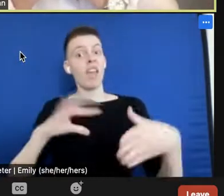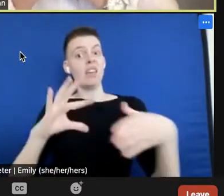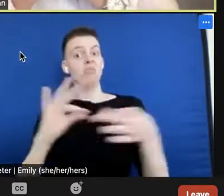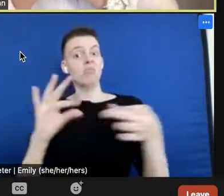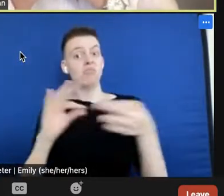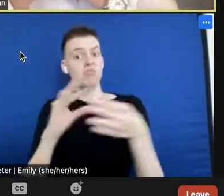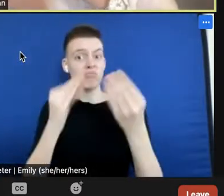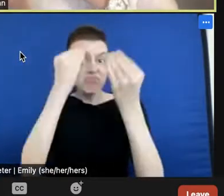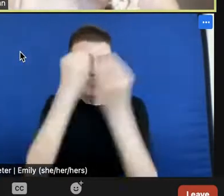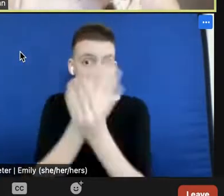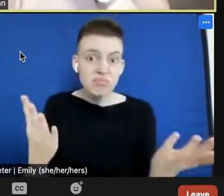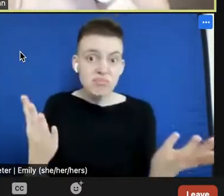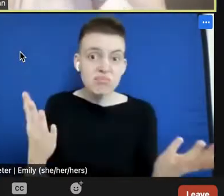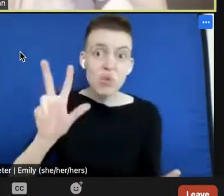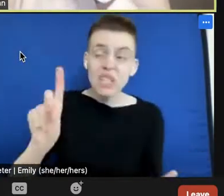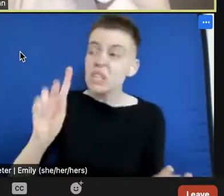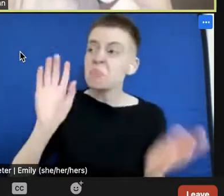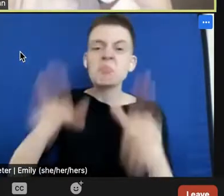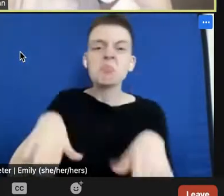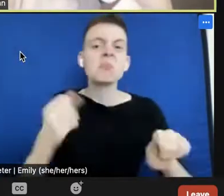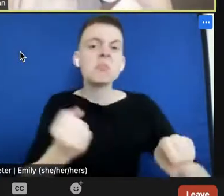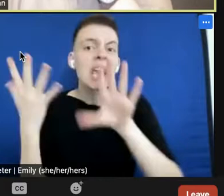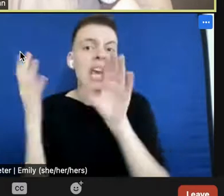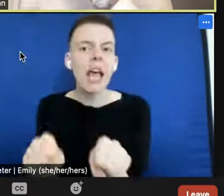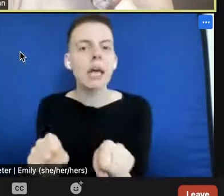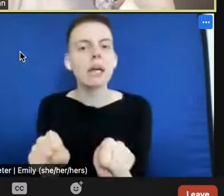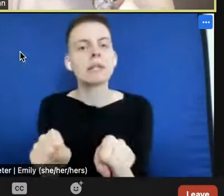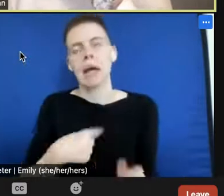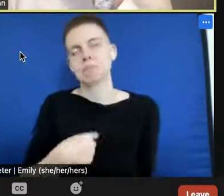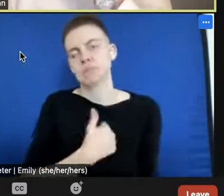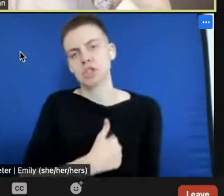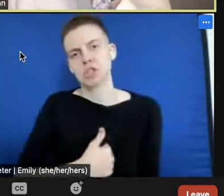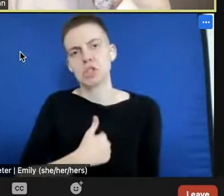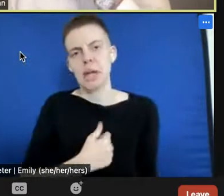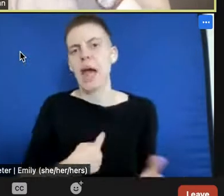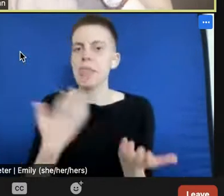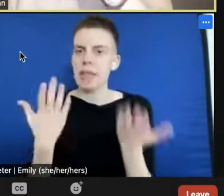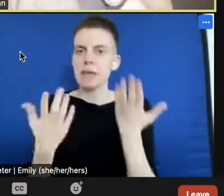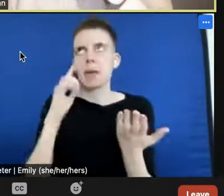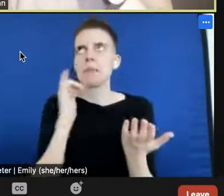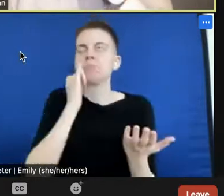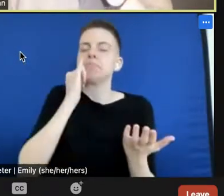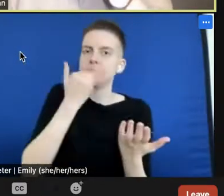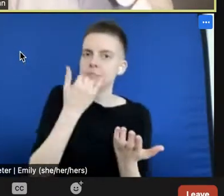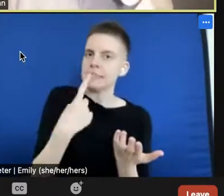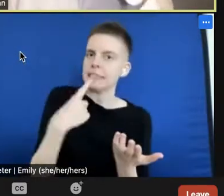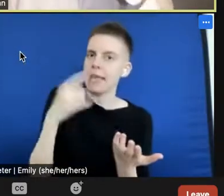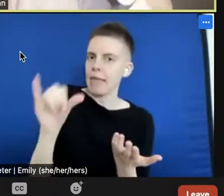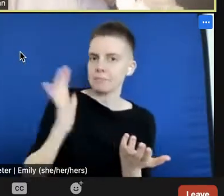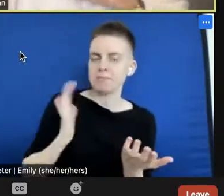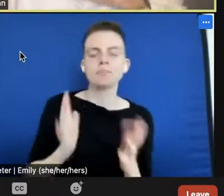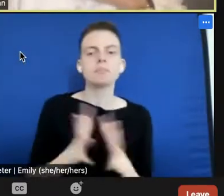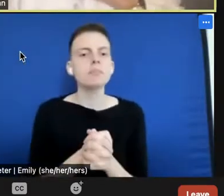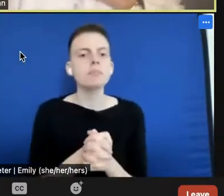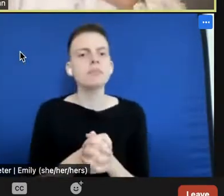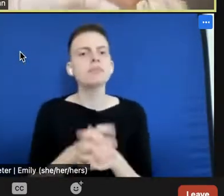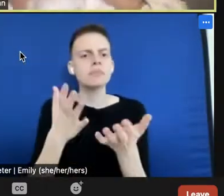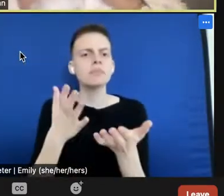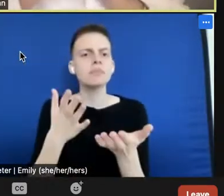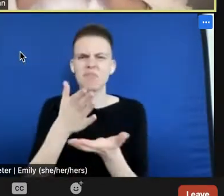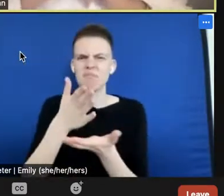have inadvertently. Okay. So let's look at what some of the data are that Matt collected around this.